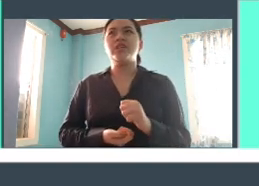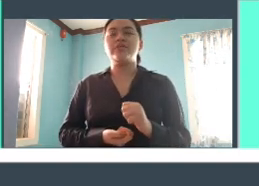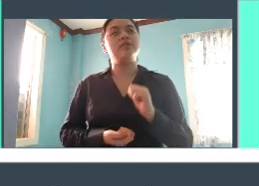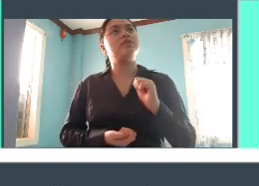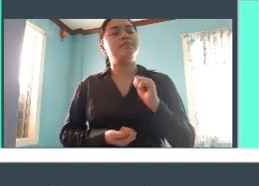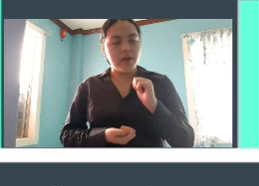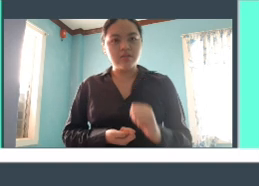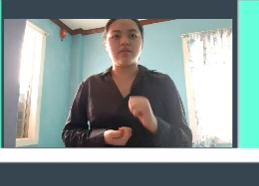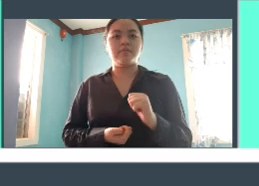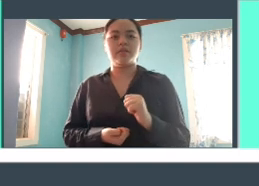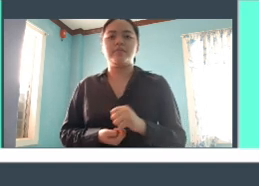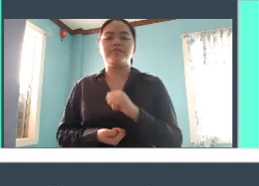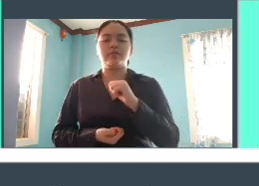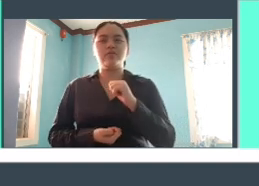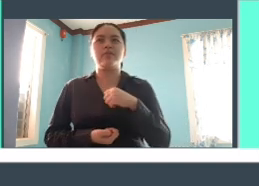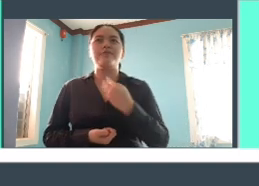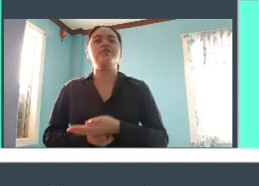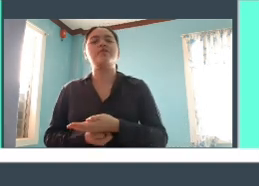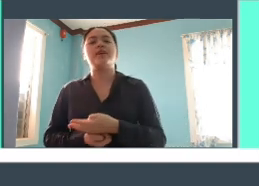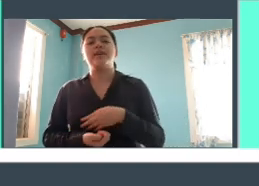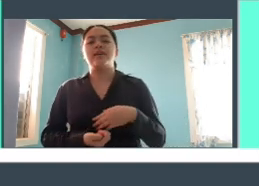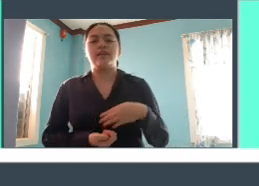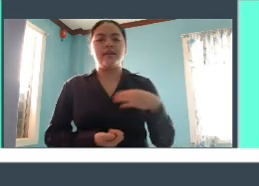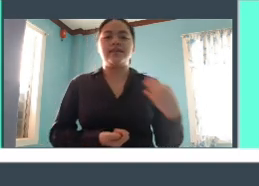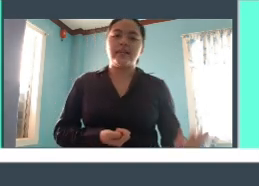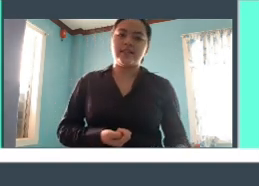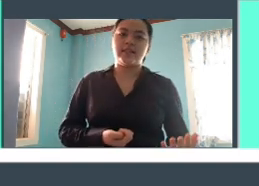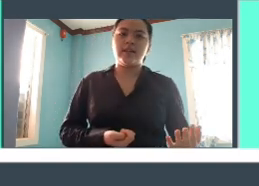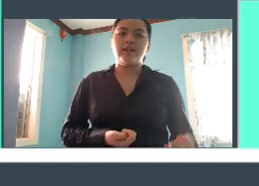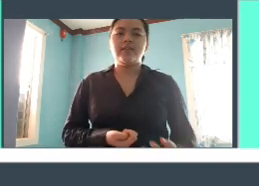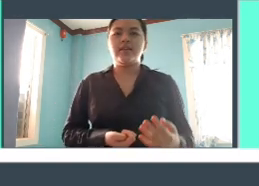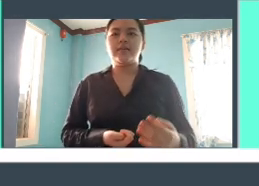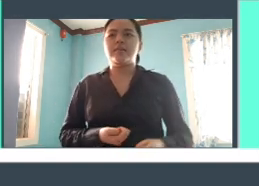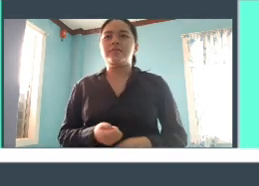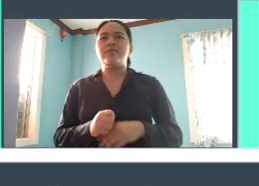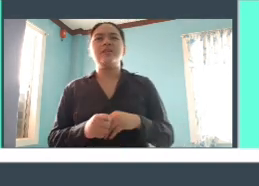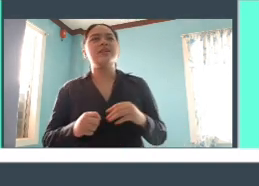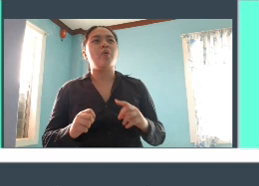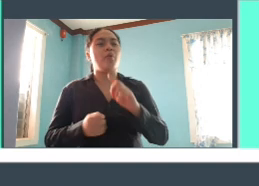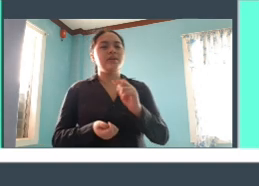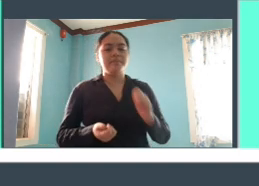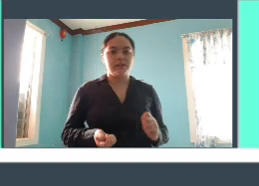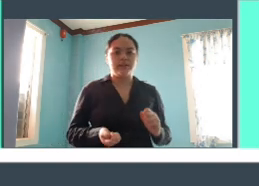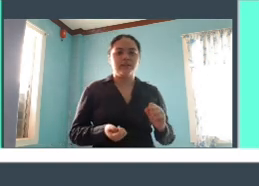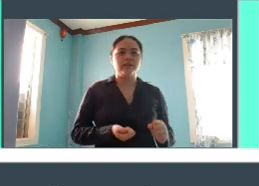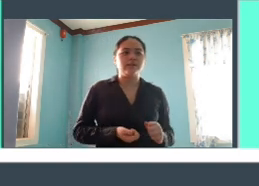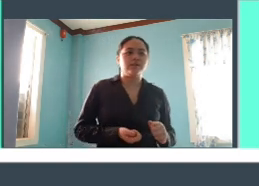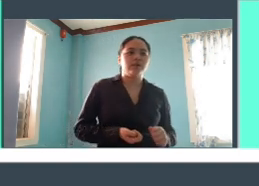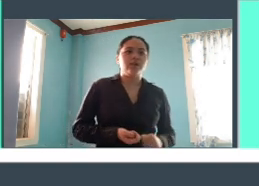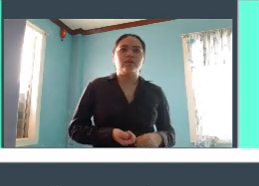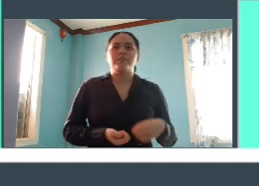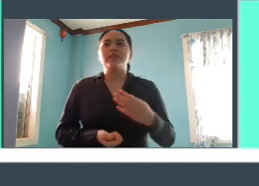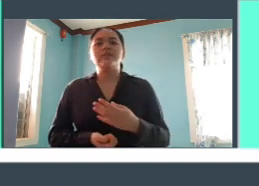which is responsible for producing fruits and the seeds. Like within a one plant, there